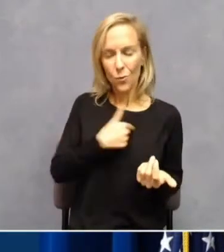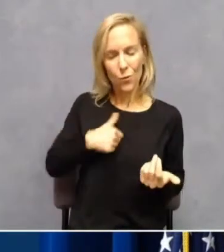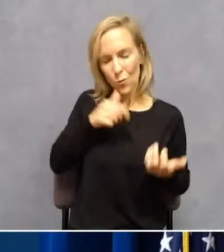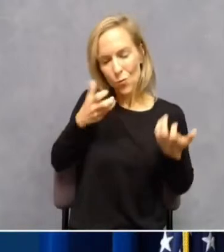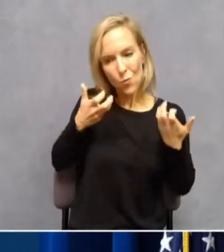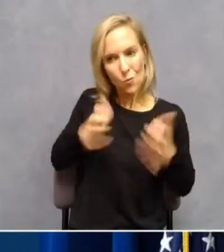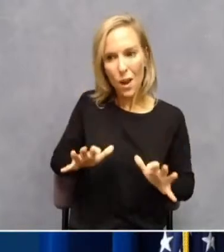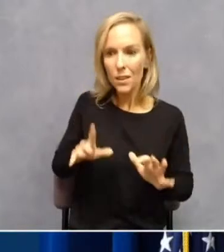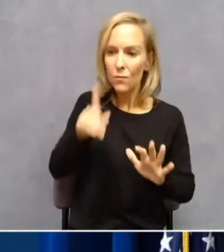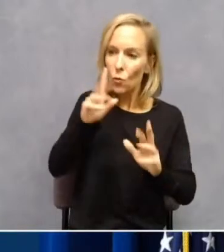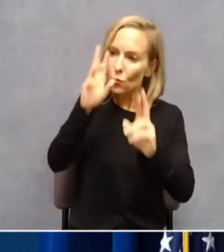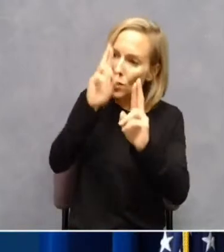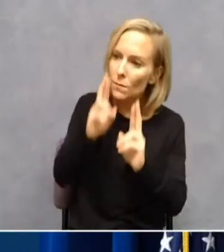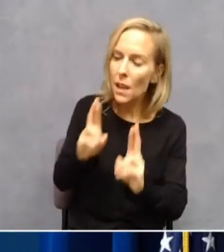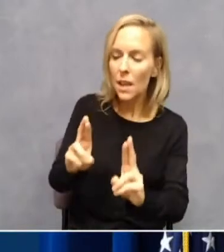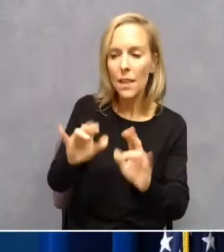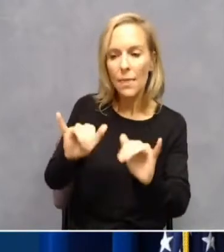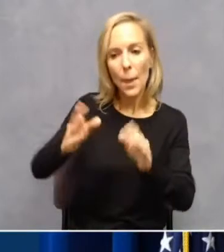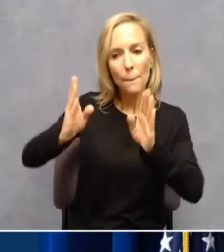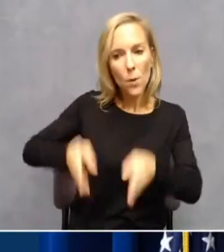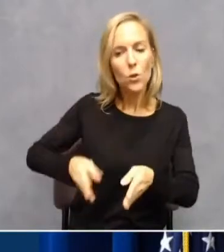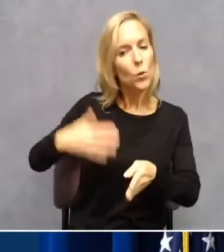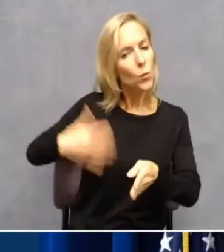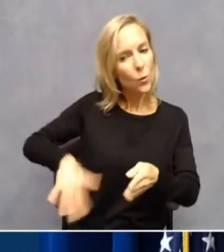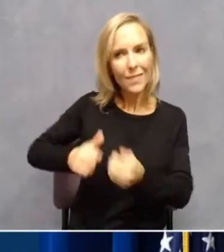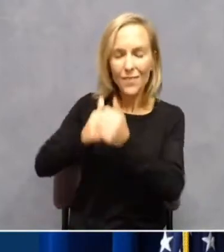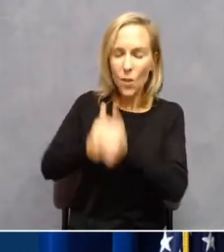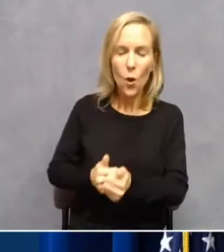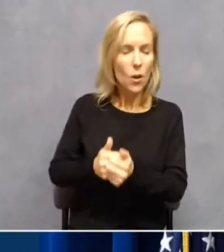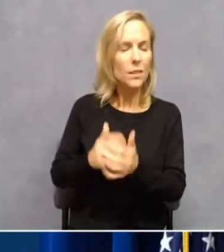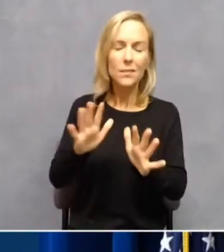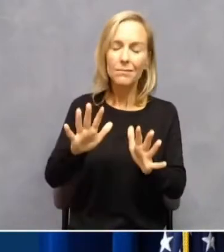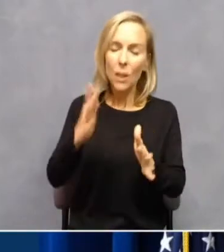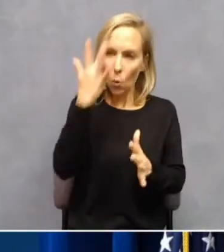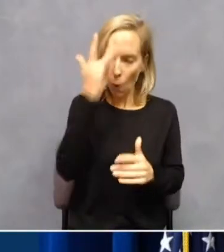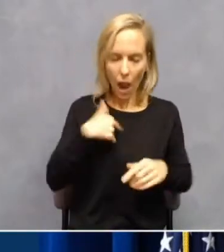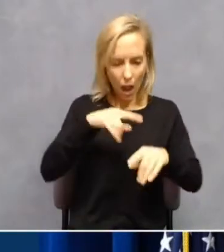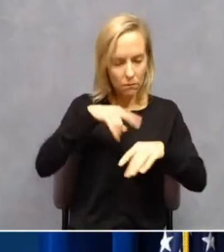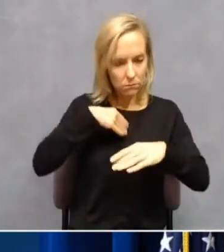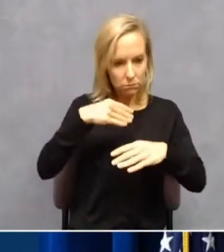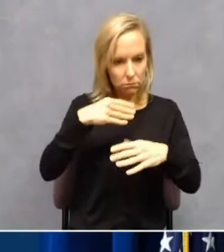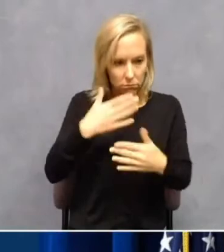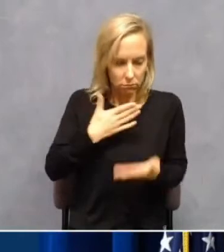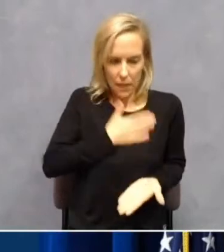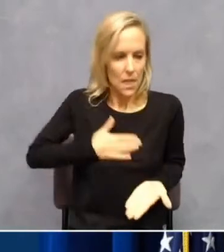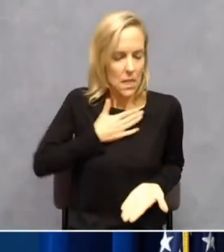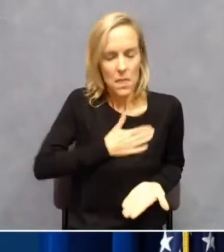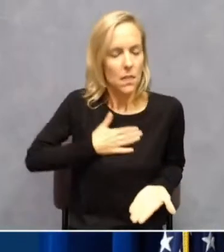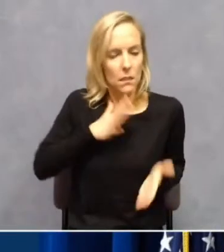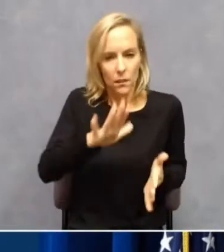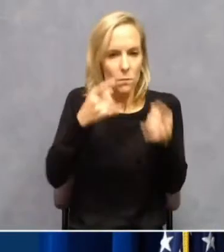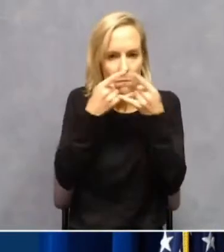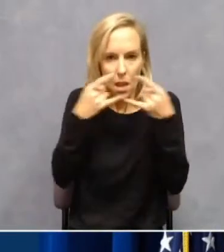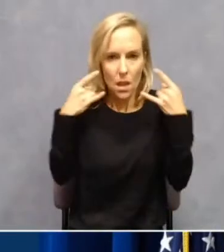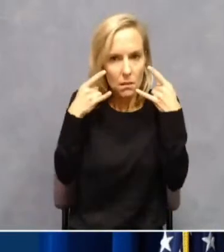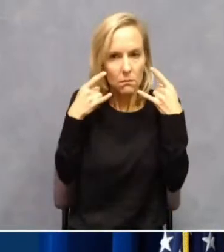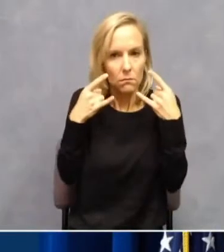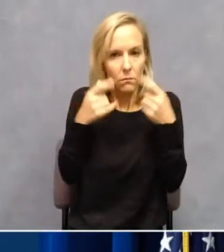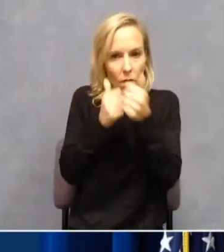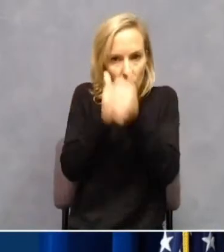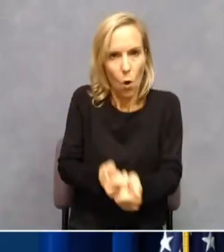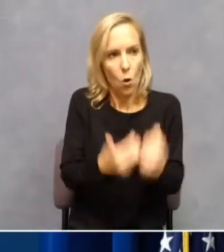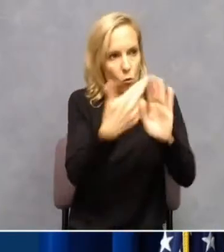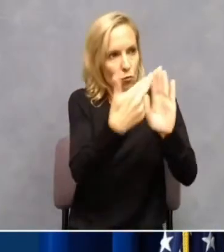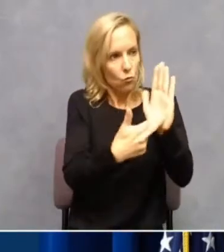one. So please wear your mask, follow social distancing, follow